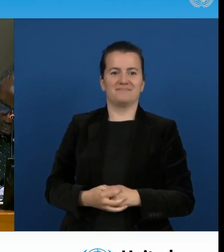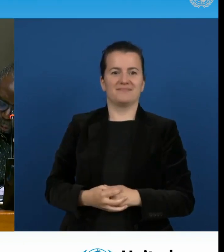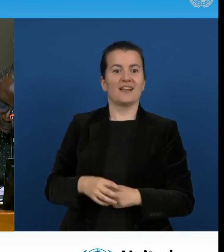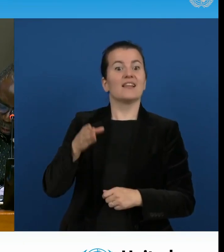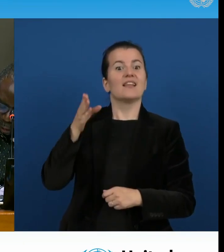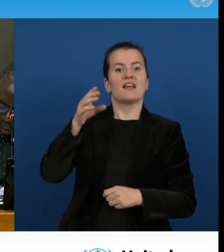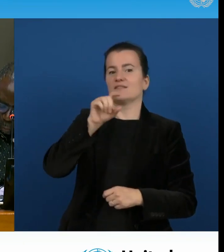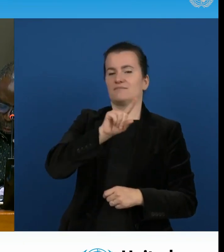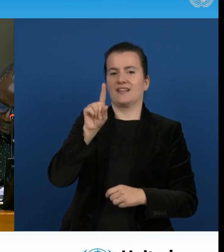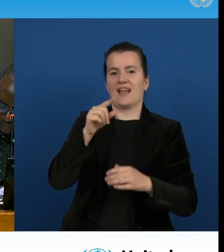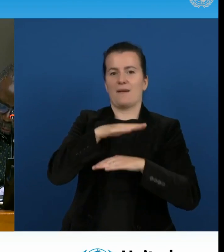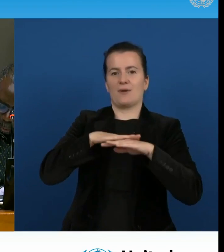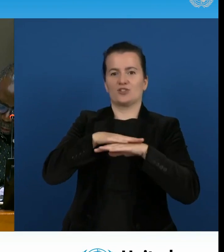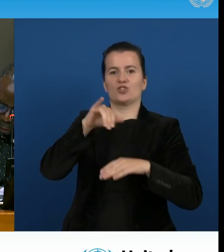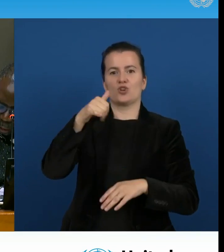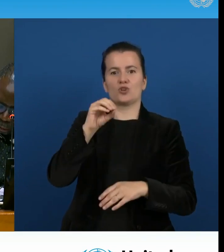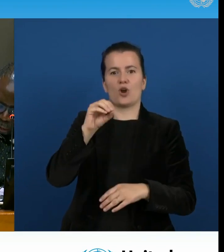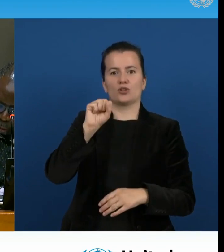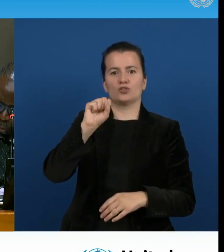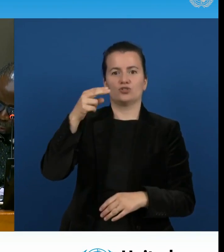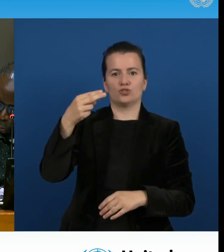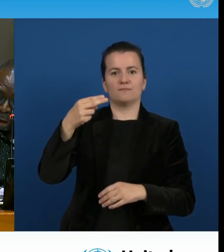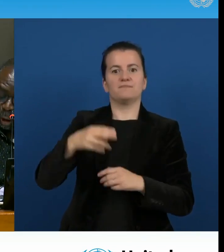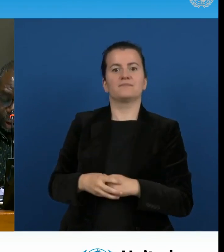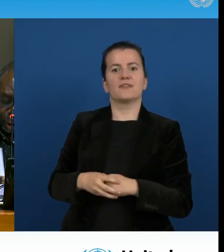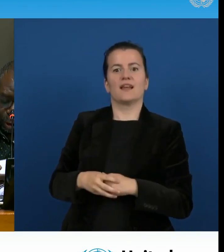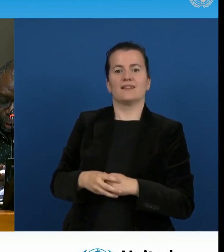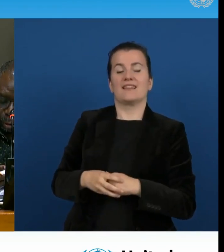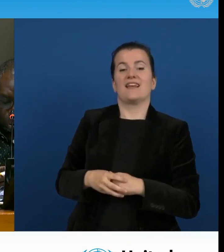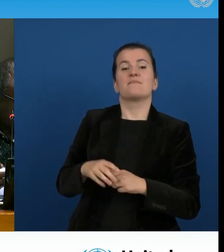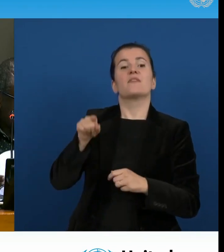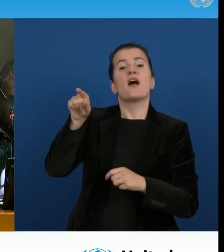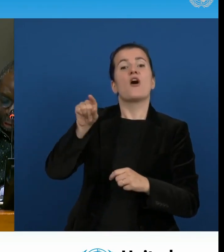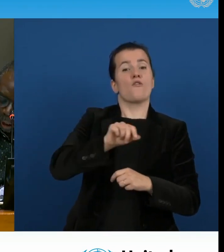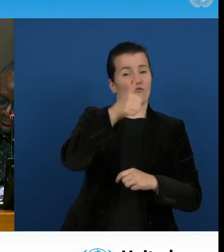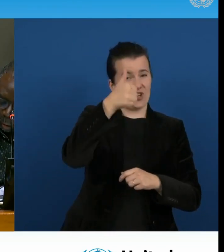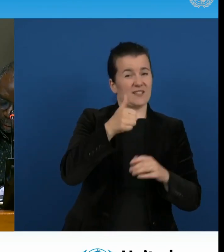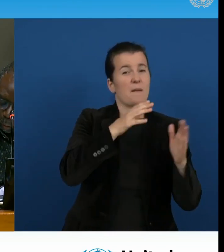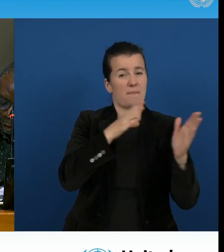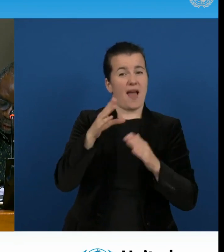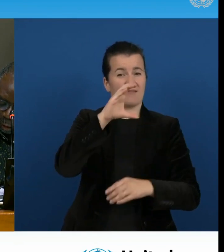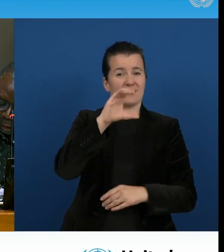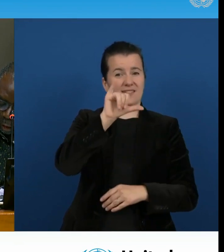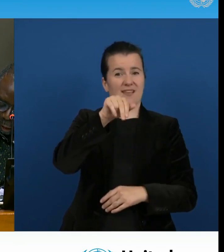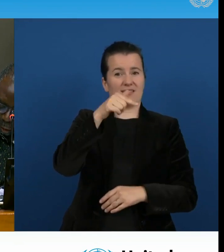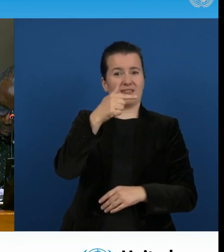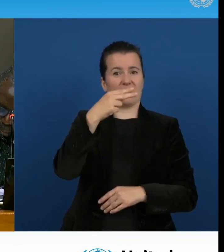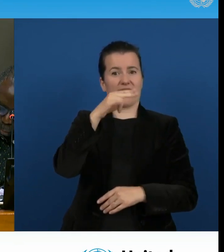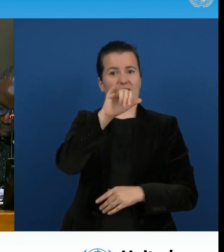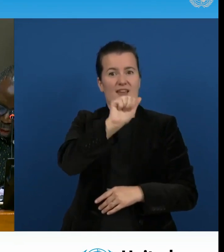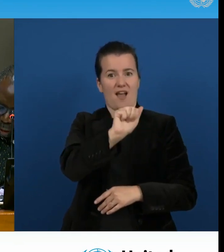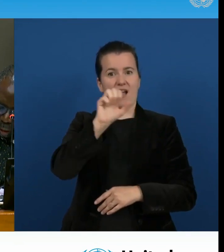was supposed to present in the first place was Ms. Cynthia Samuel Oronjuni, who has fallen sick.